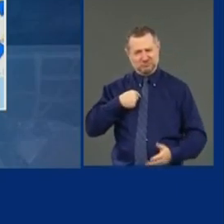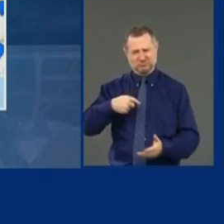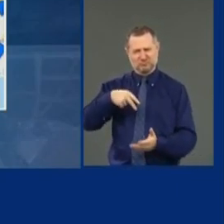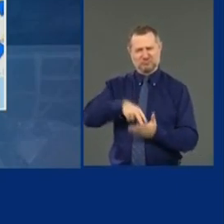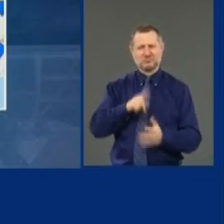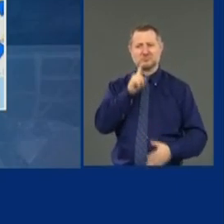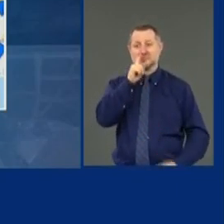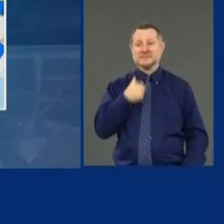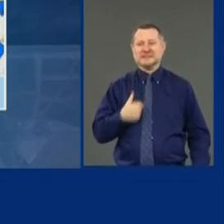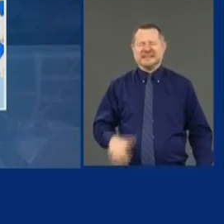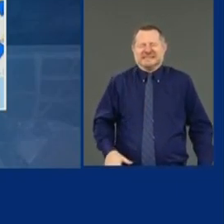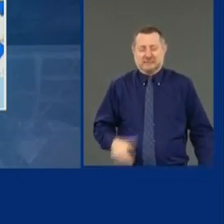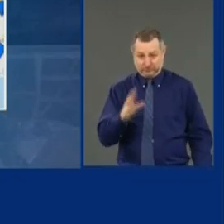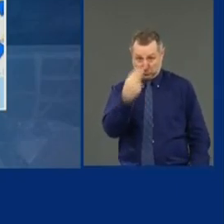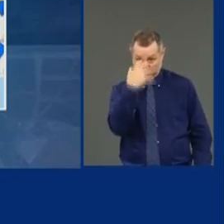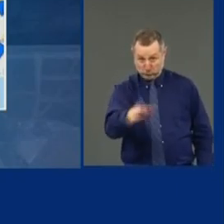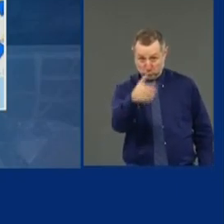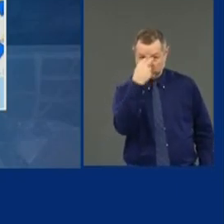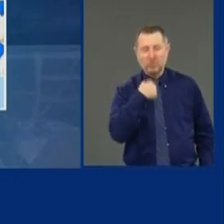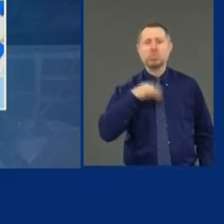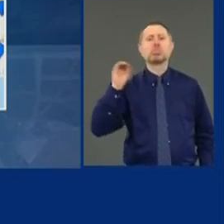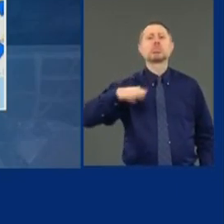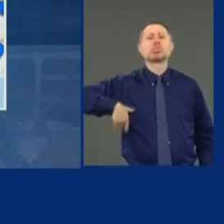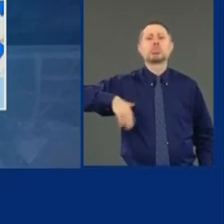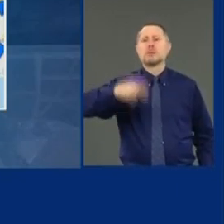needle. You can go to the website